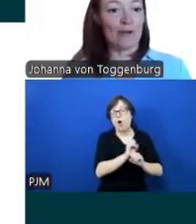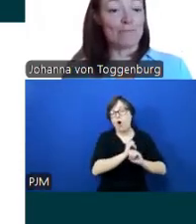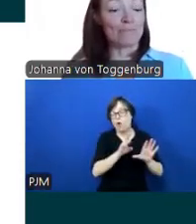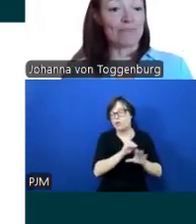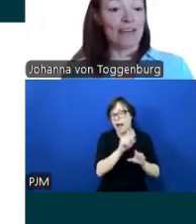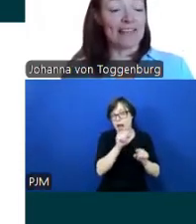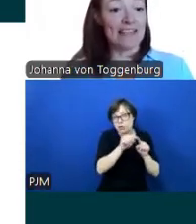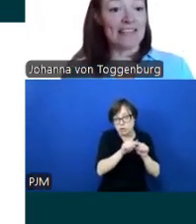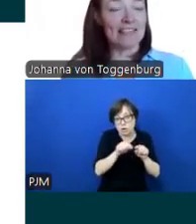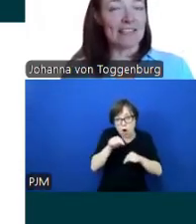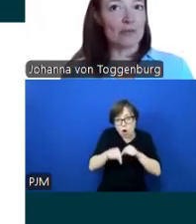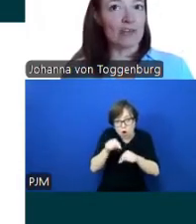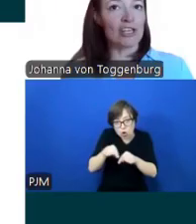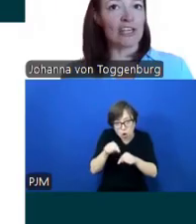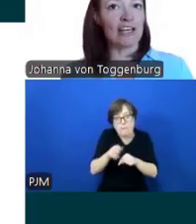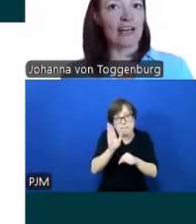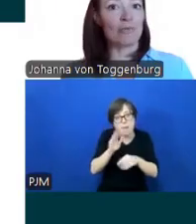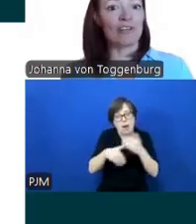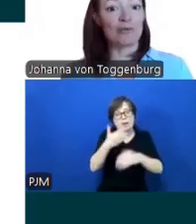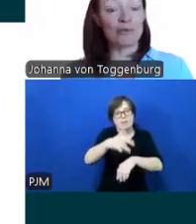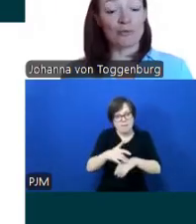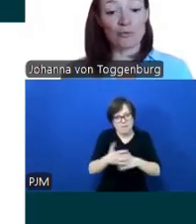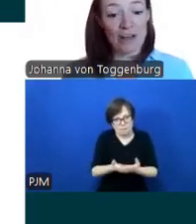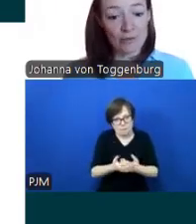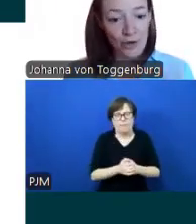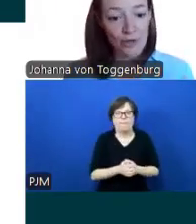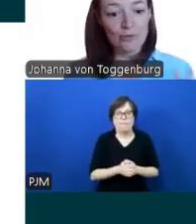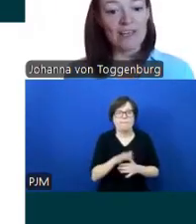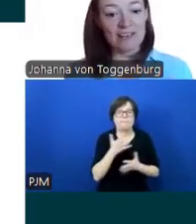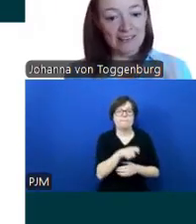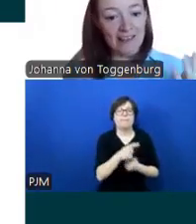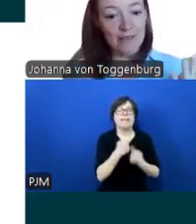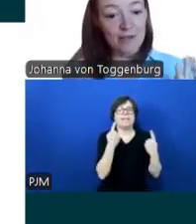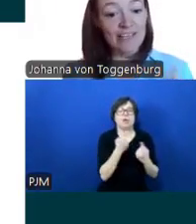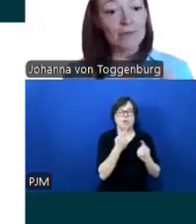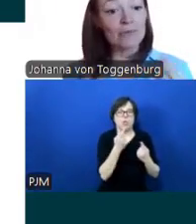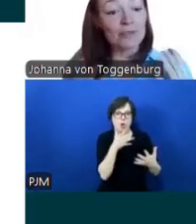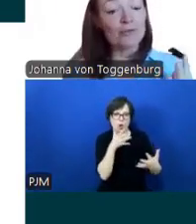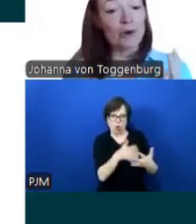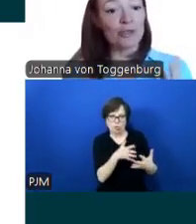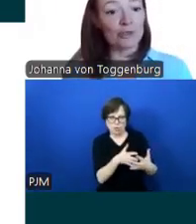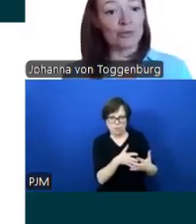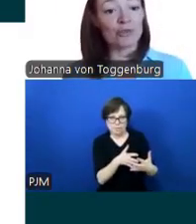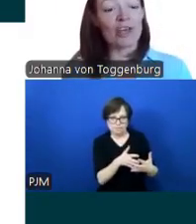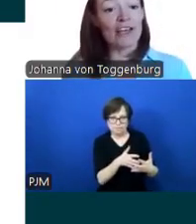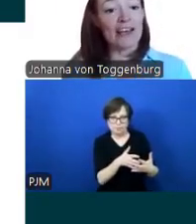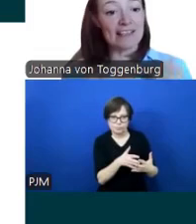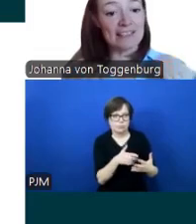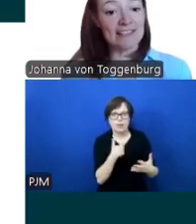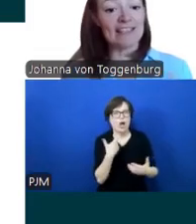So assessing the situation, while we're not doing a climate modeling, we do want to